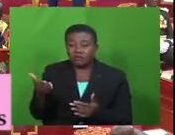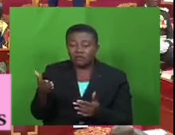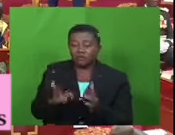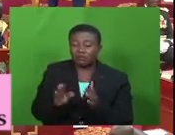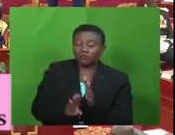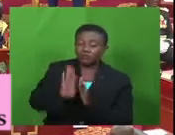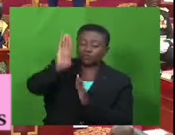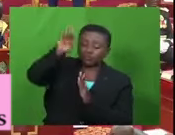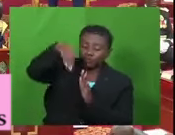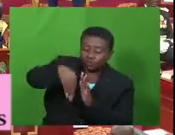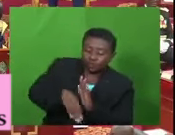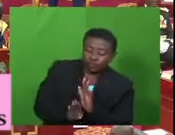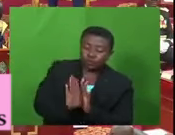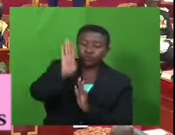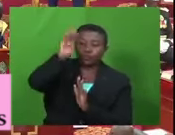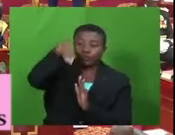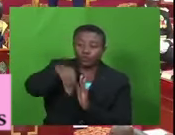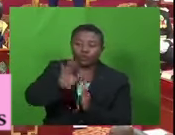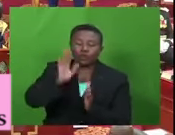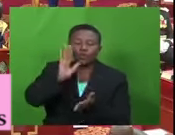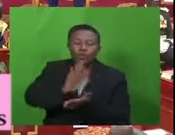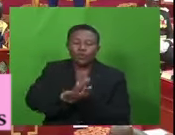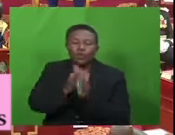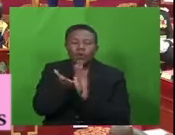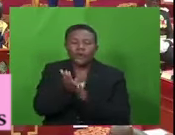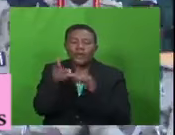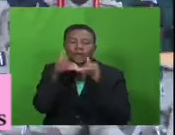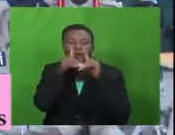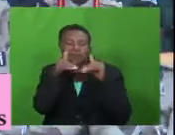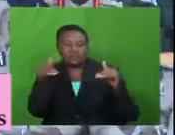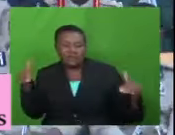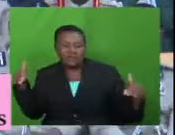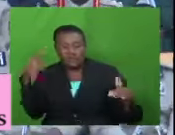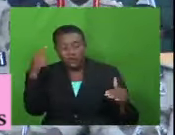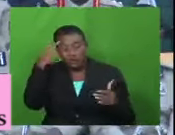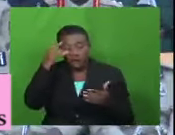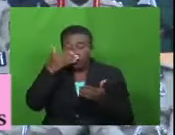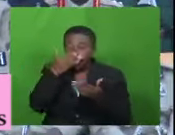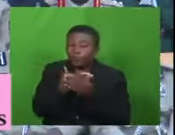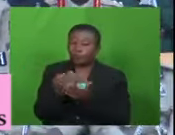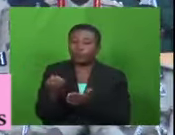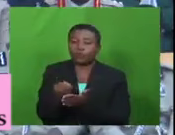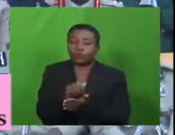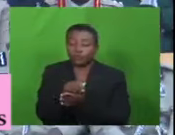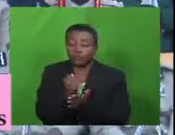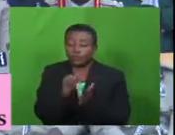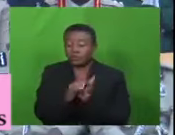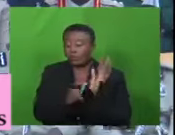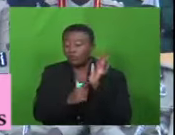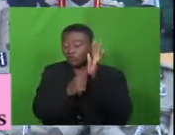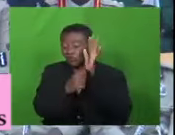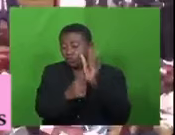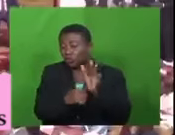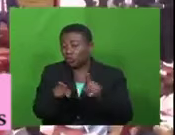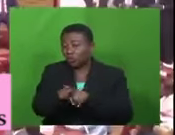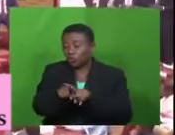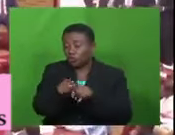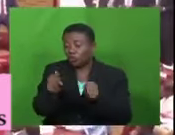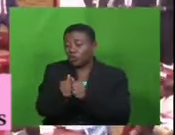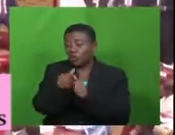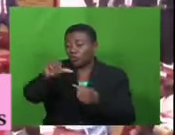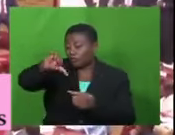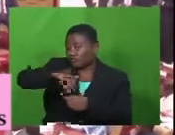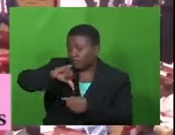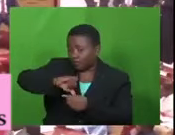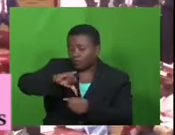coming down become a regular feature of our retail economy, as being demonstrated in the fuel prices. Because